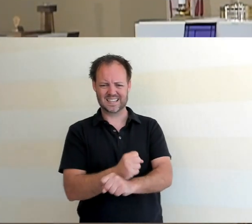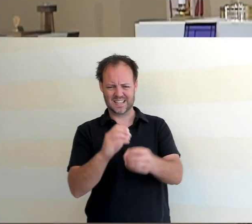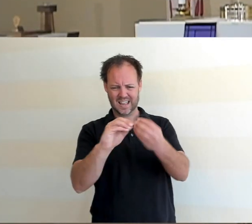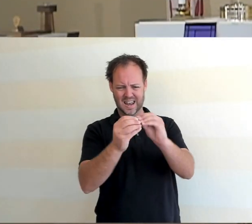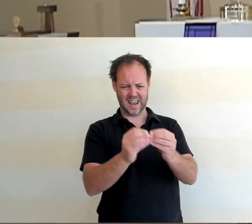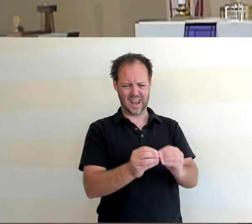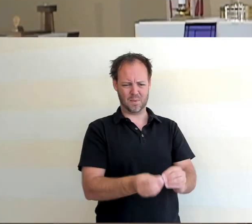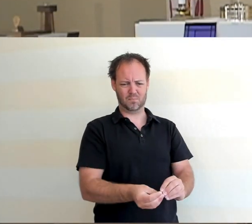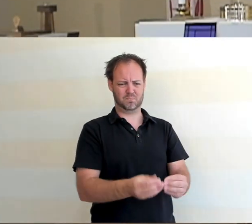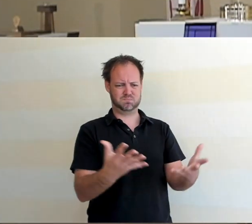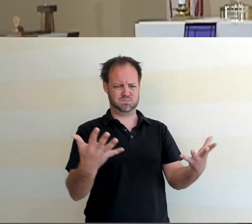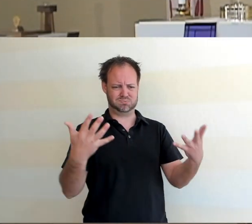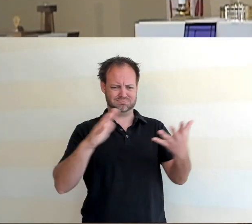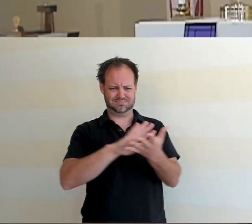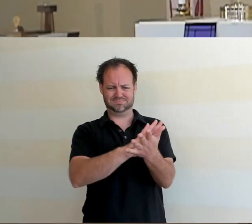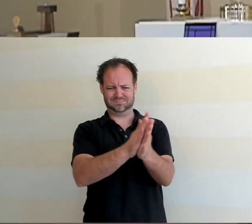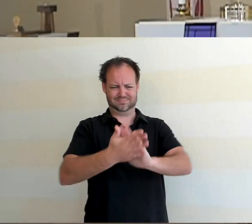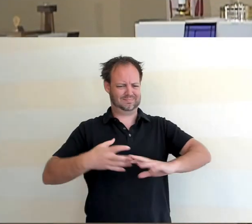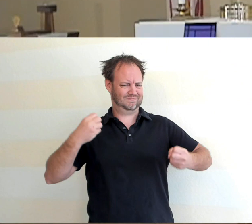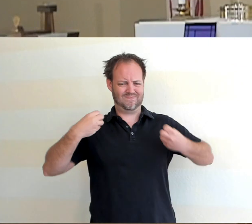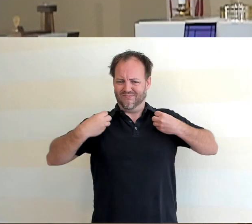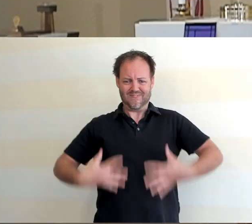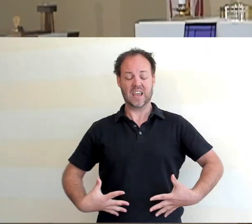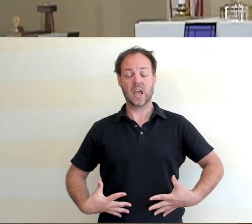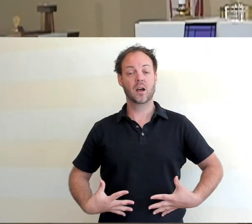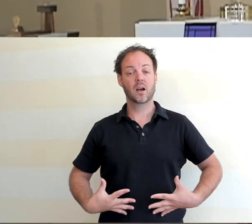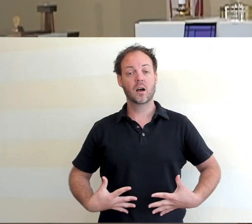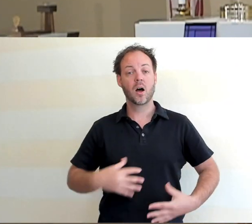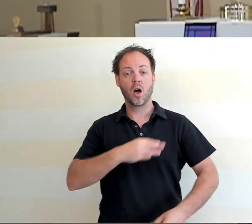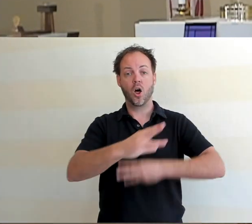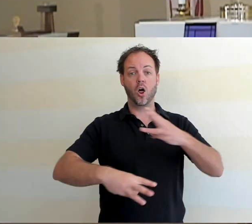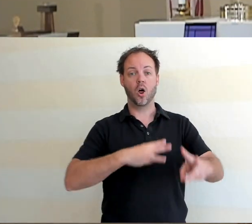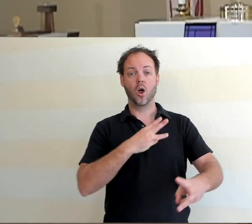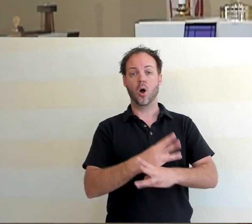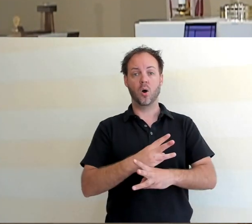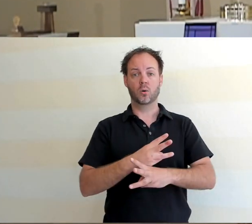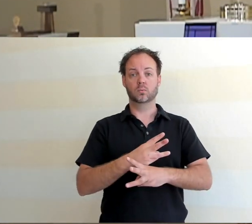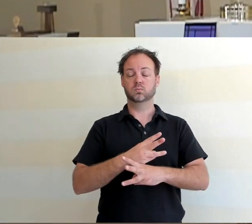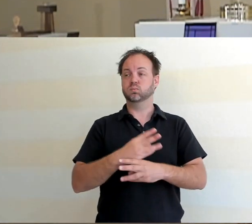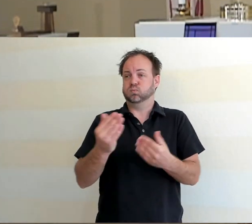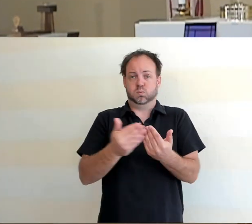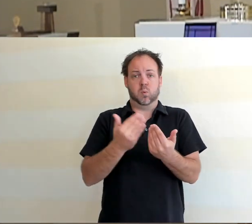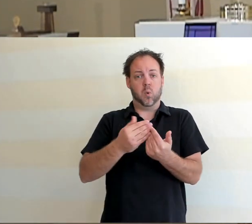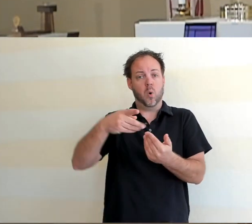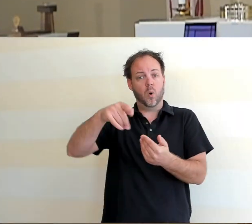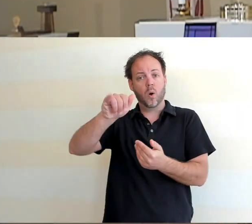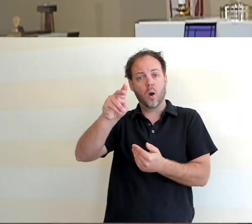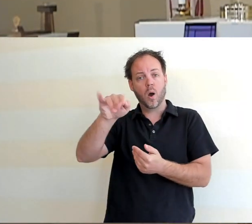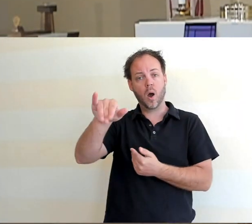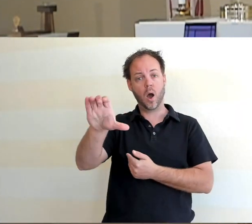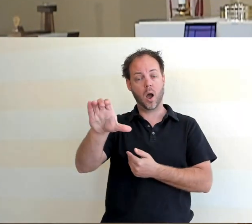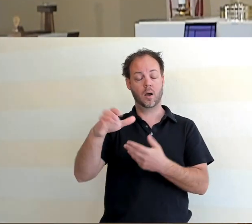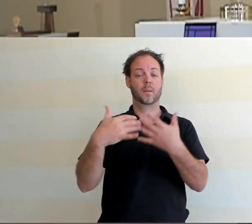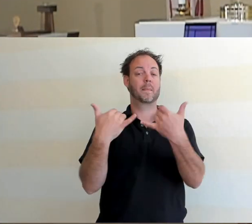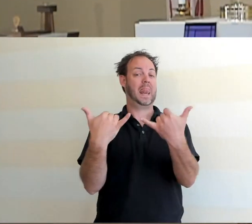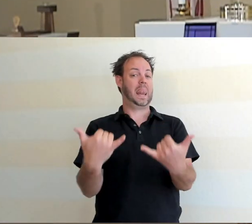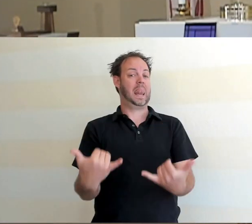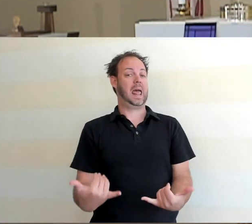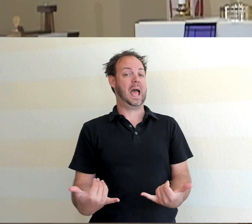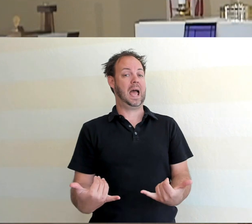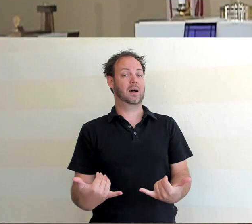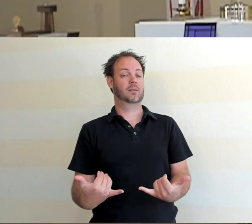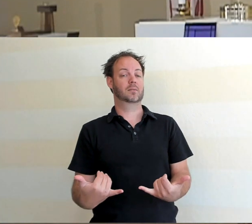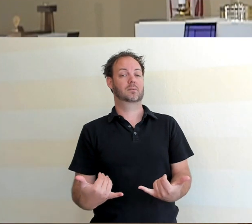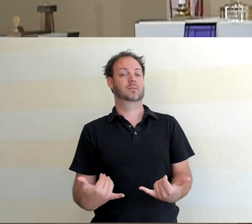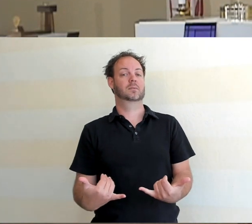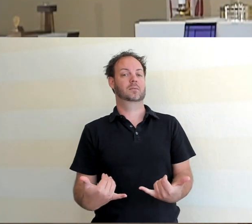create a lot of fear. The world seems to be in near panic. Now is